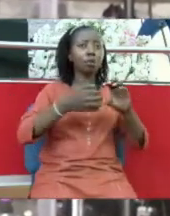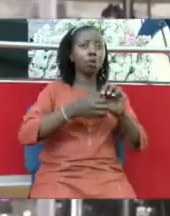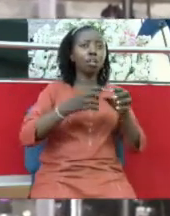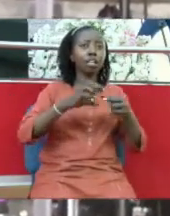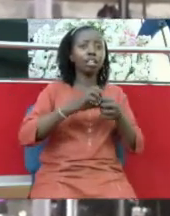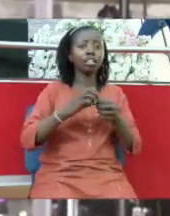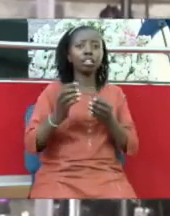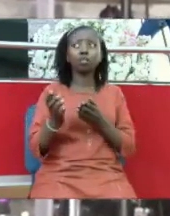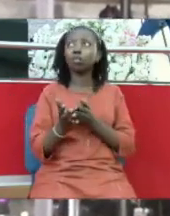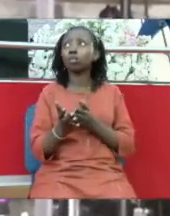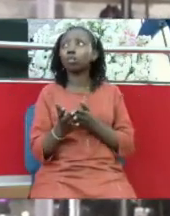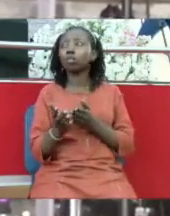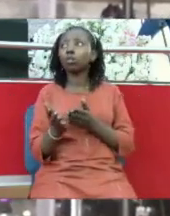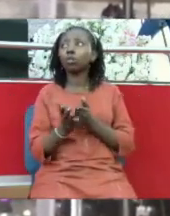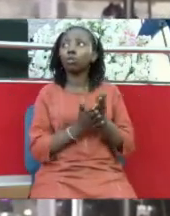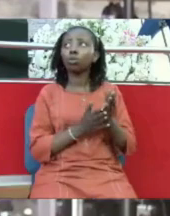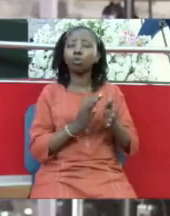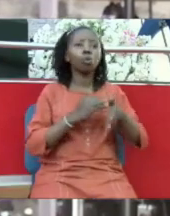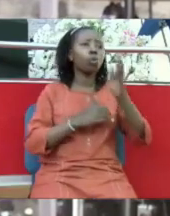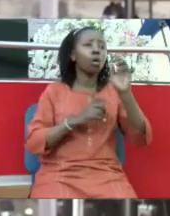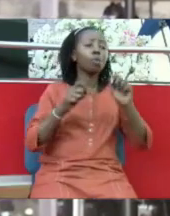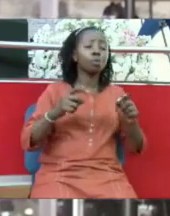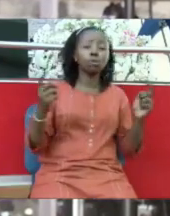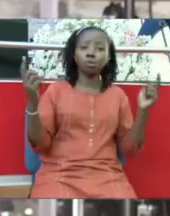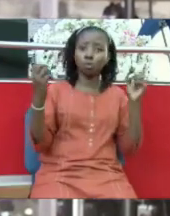source, and you can face the enemy.